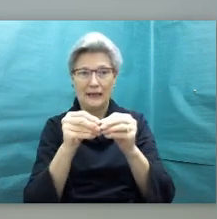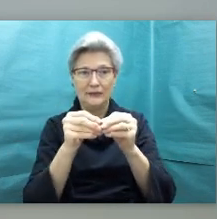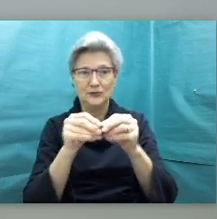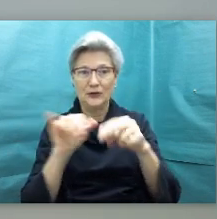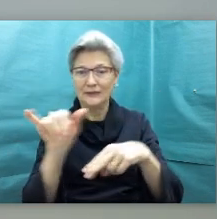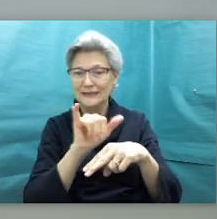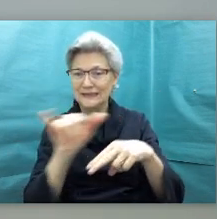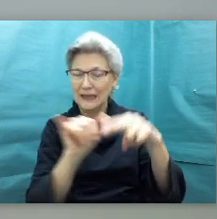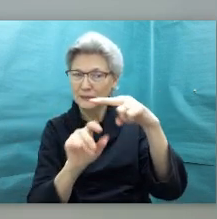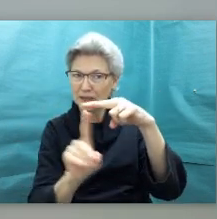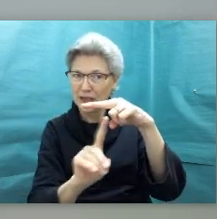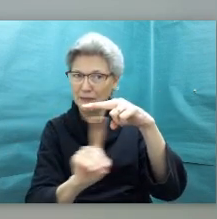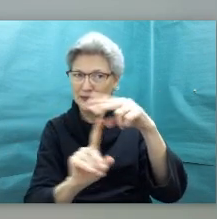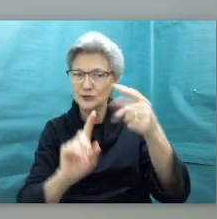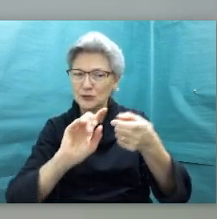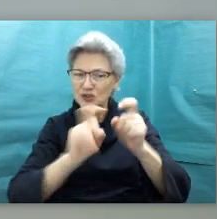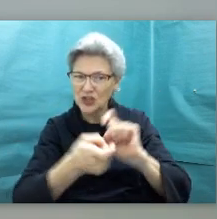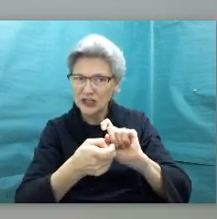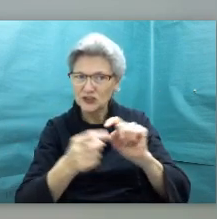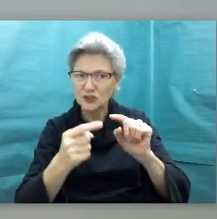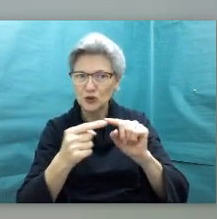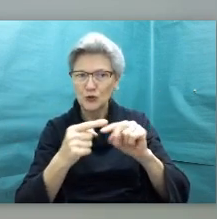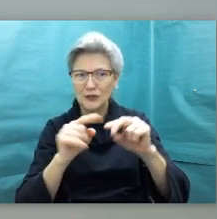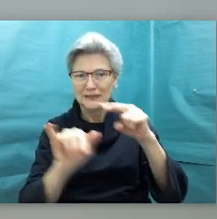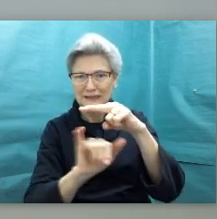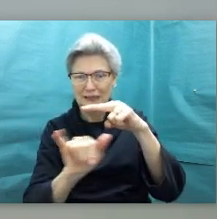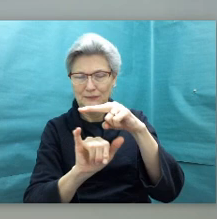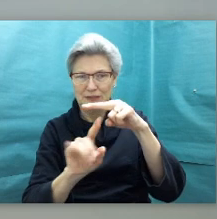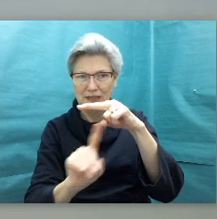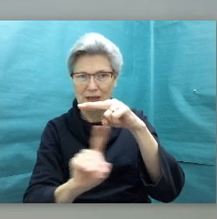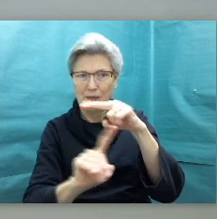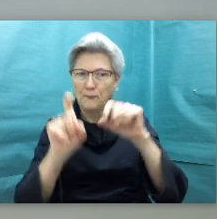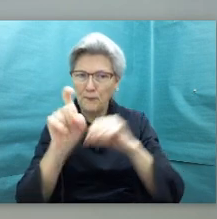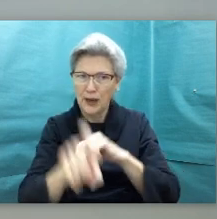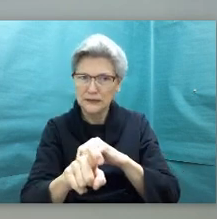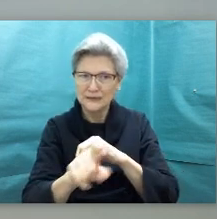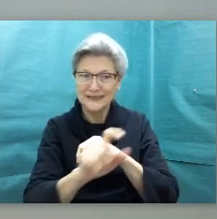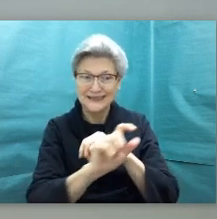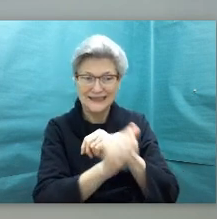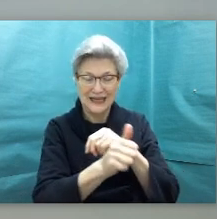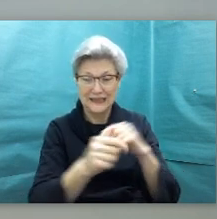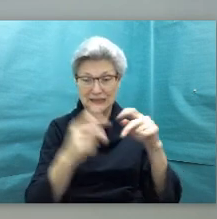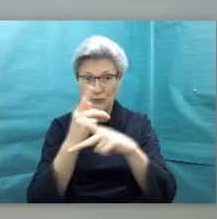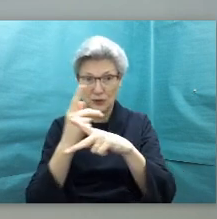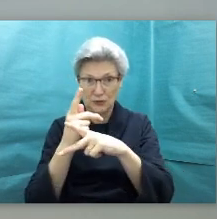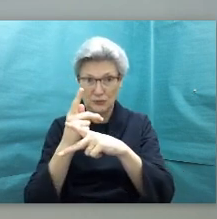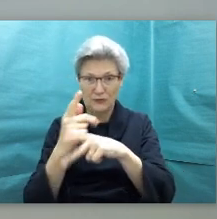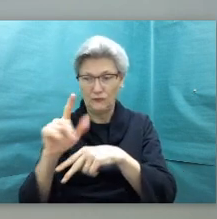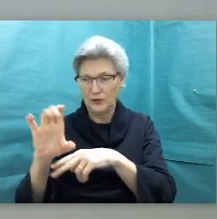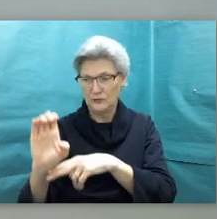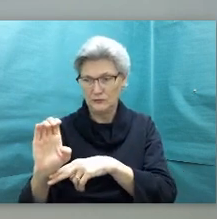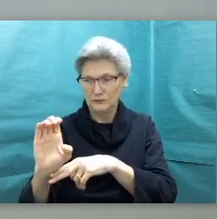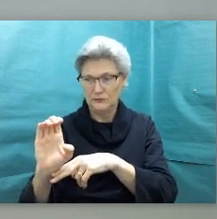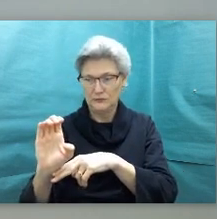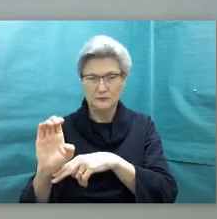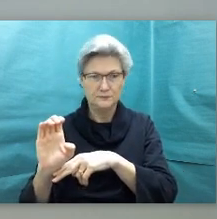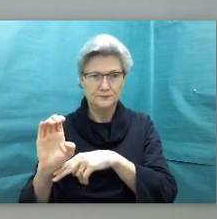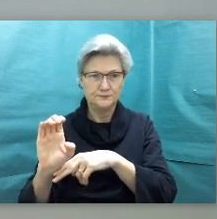same denominator. So as I'm looking at this, I'm noticing that 10 is a multiple of 100.